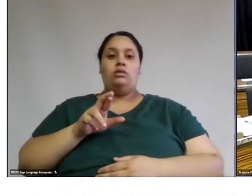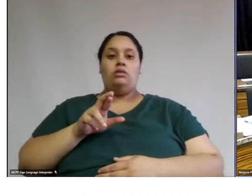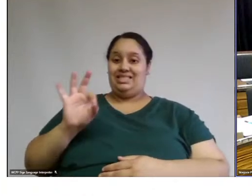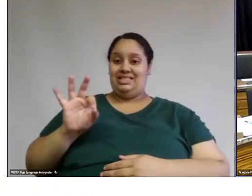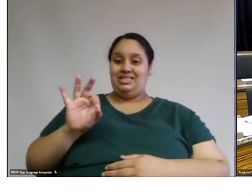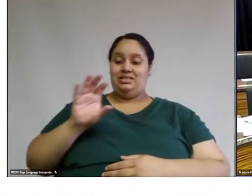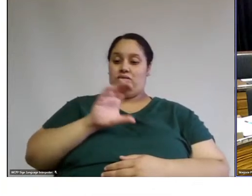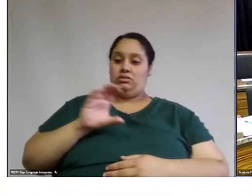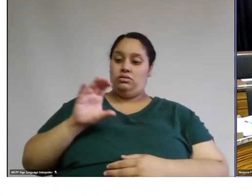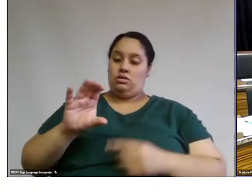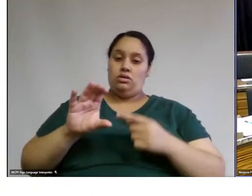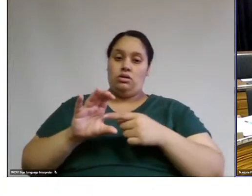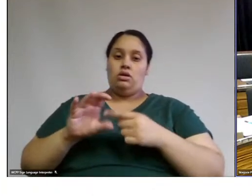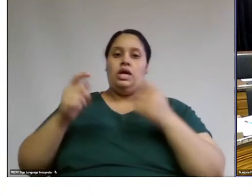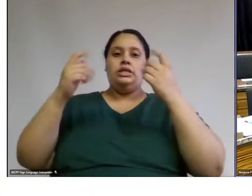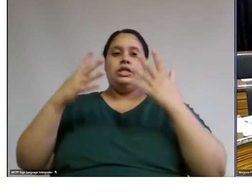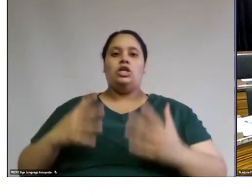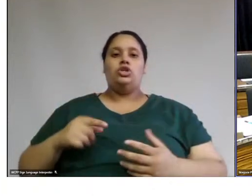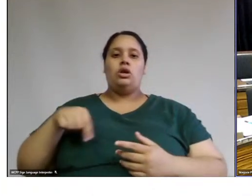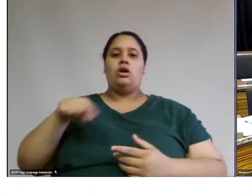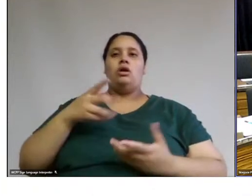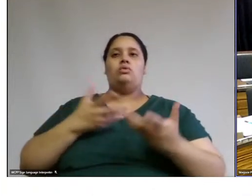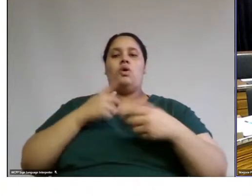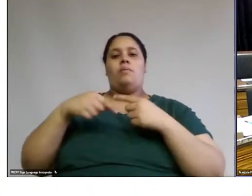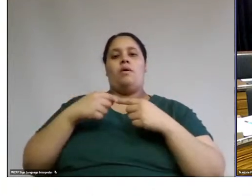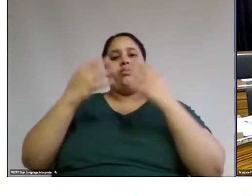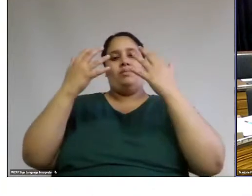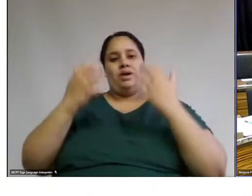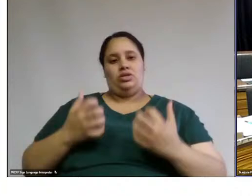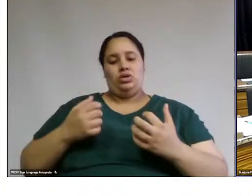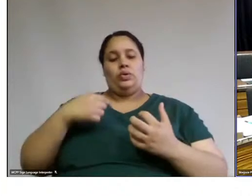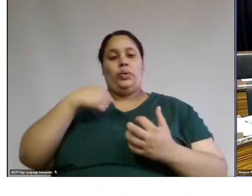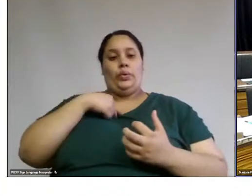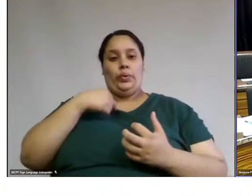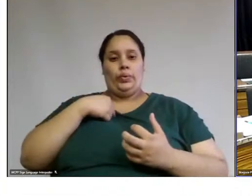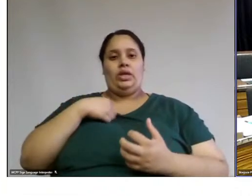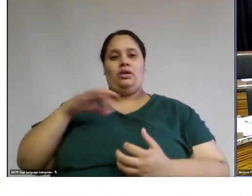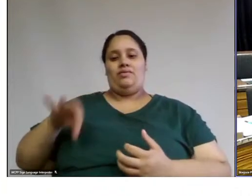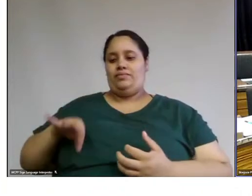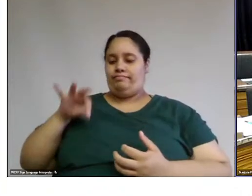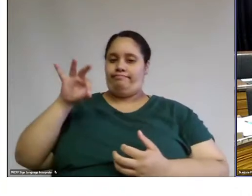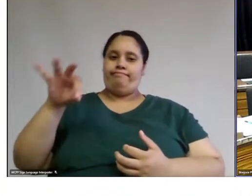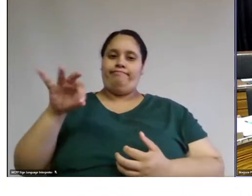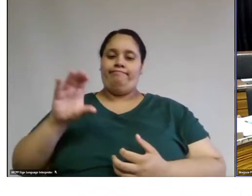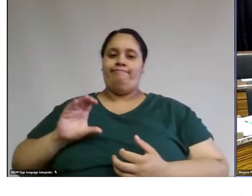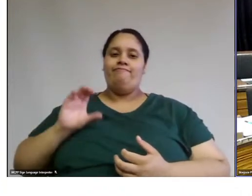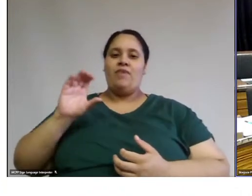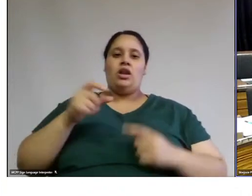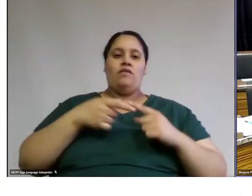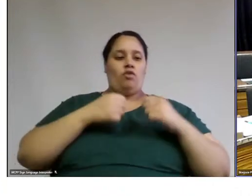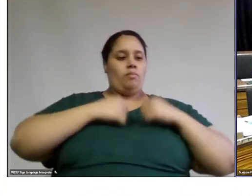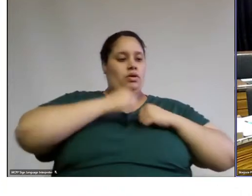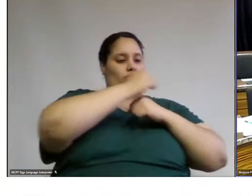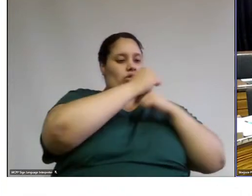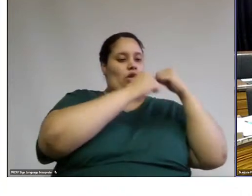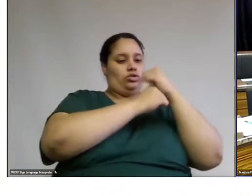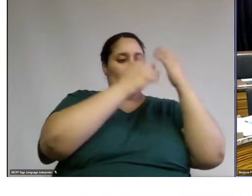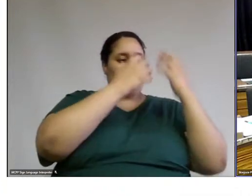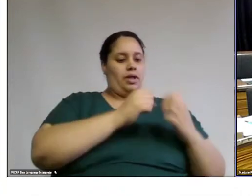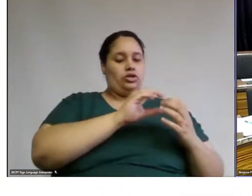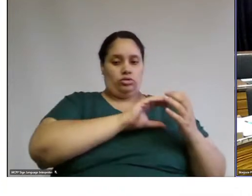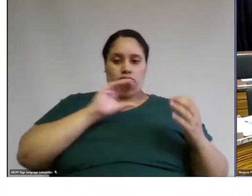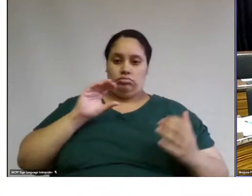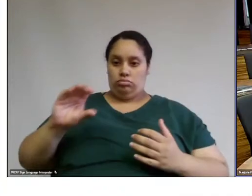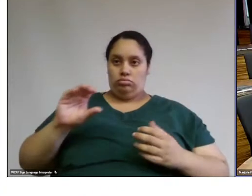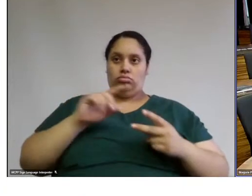Provincial Treasury was talking about budget cuts, and we had to reprioritize some of the funding out of infrastructure and also from our own